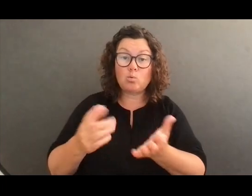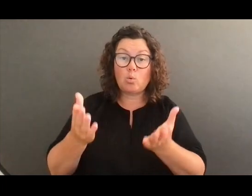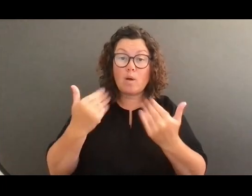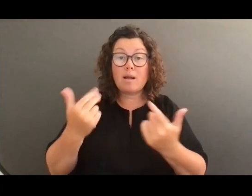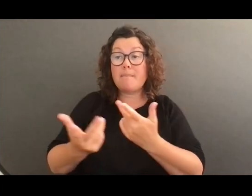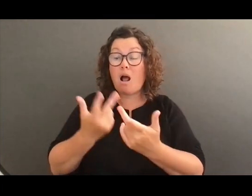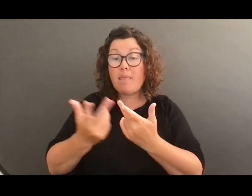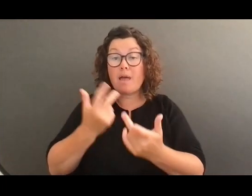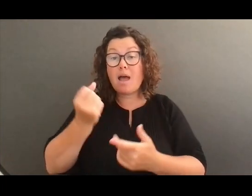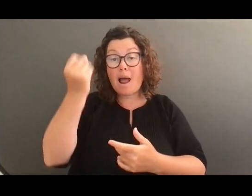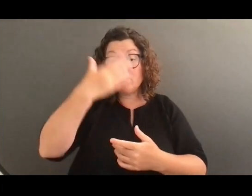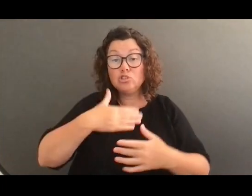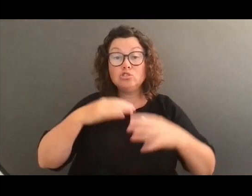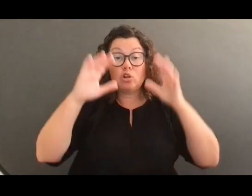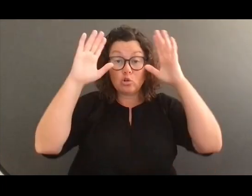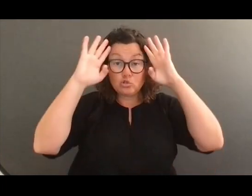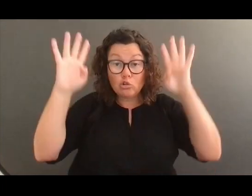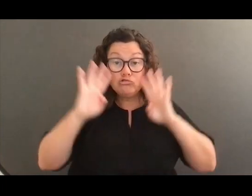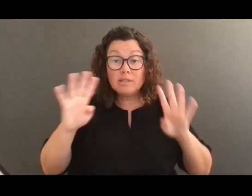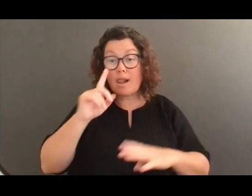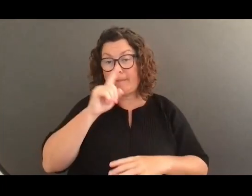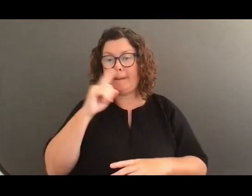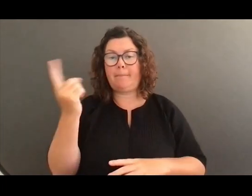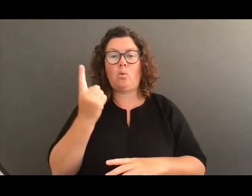people who may be attending today's presentation.